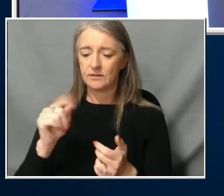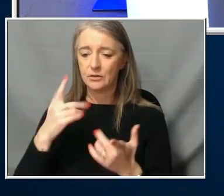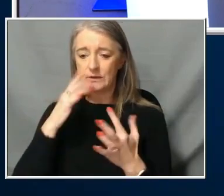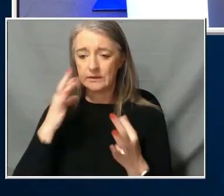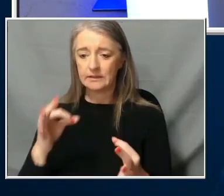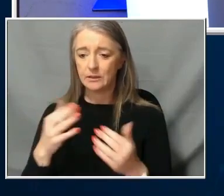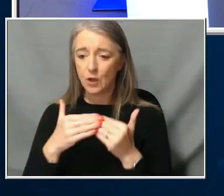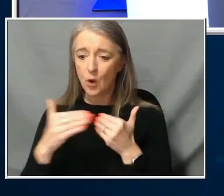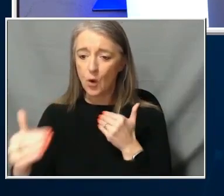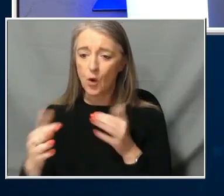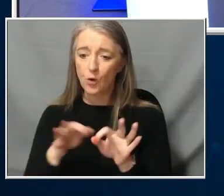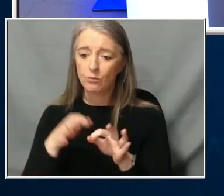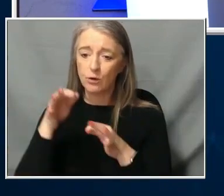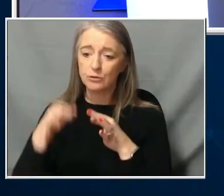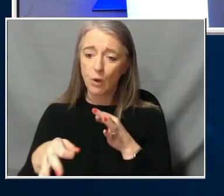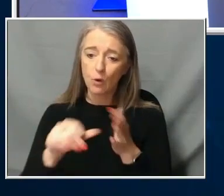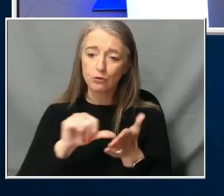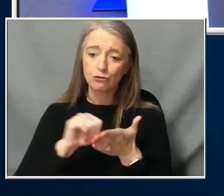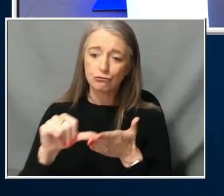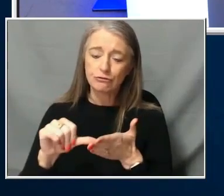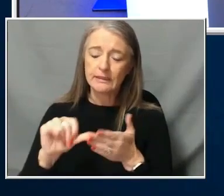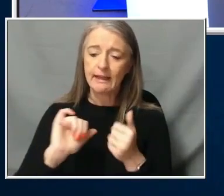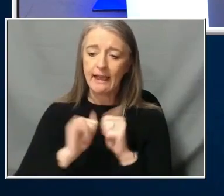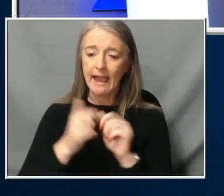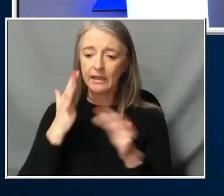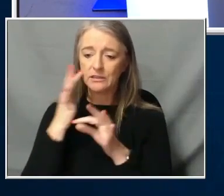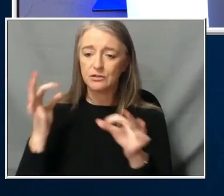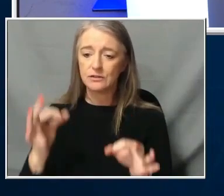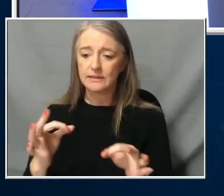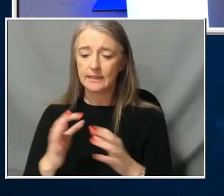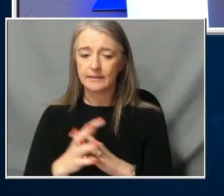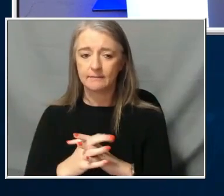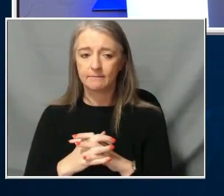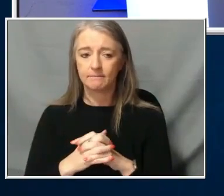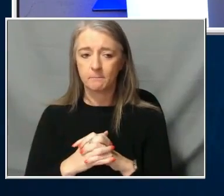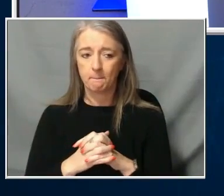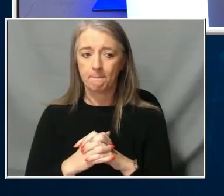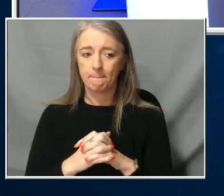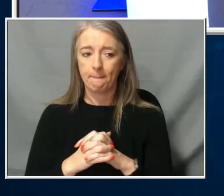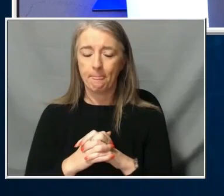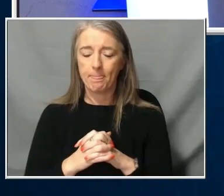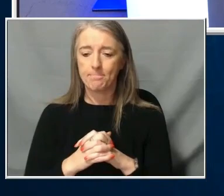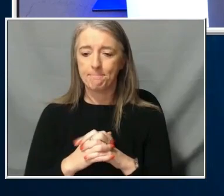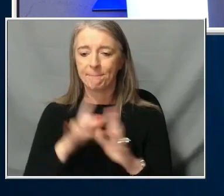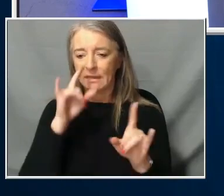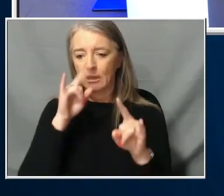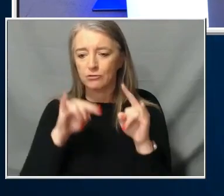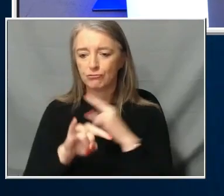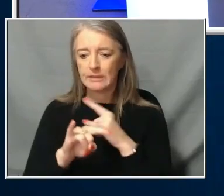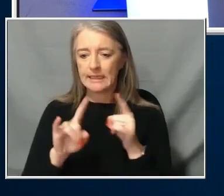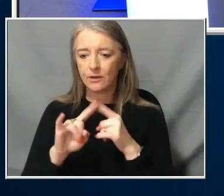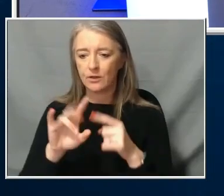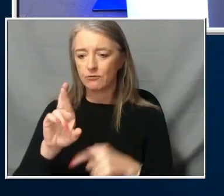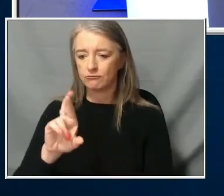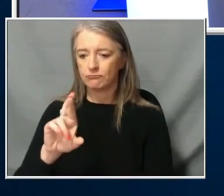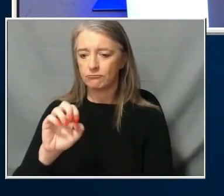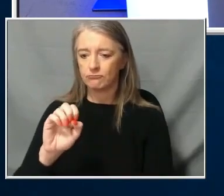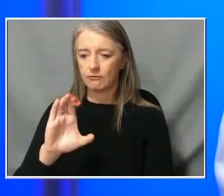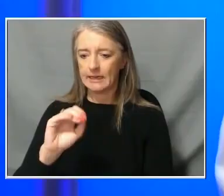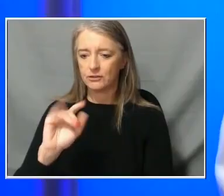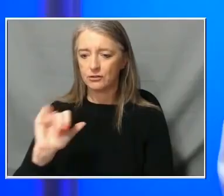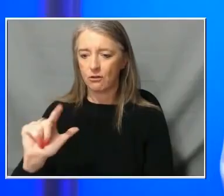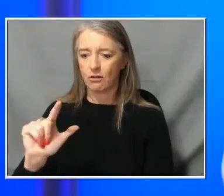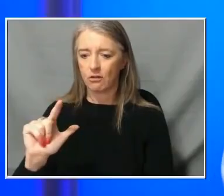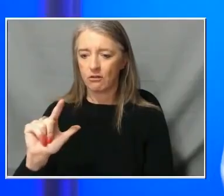we postpone the surgery? How do you make that decision? It's tricky with rectal cancers. With rectal cancers like Tiffany had, there's